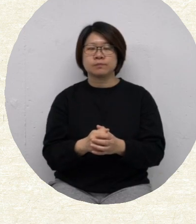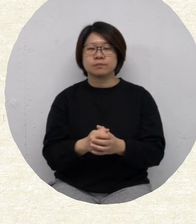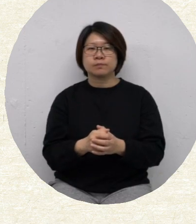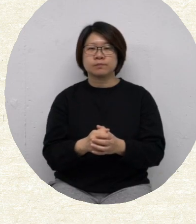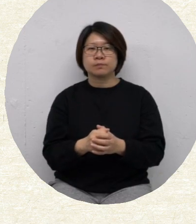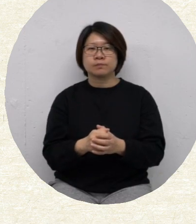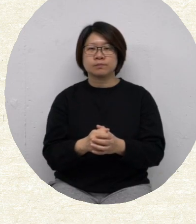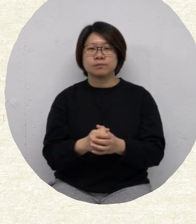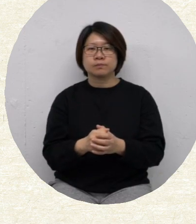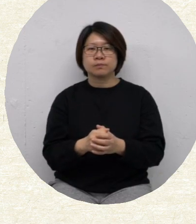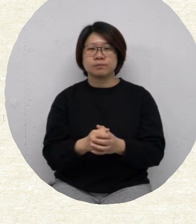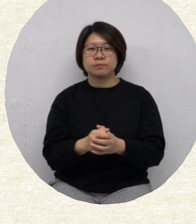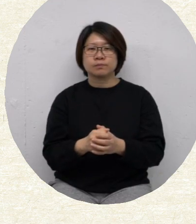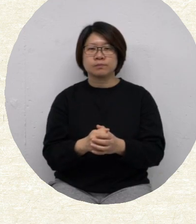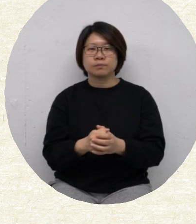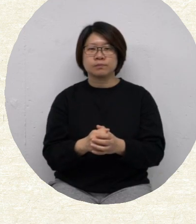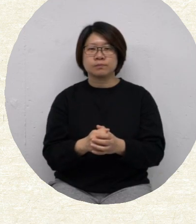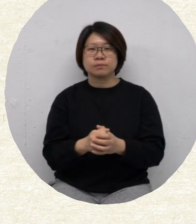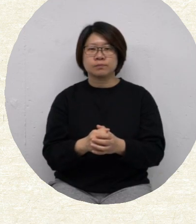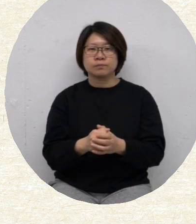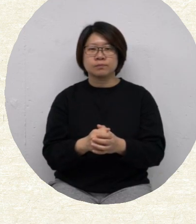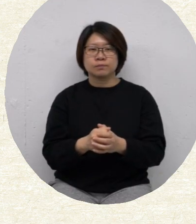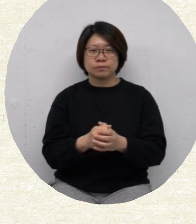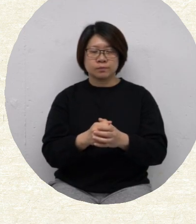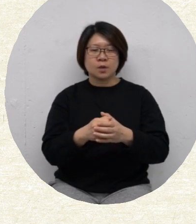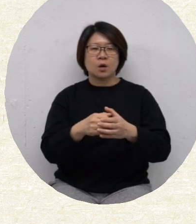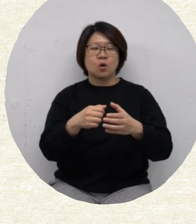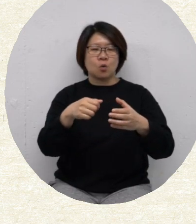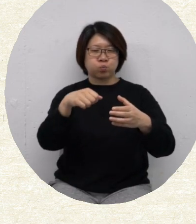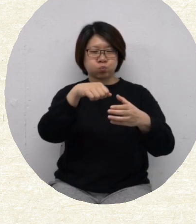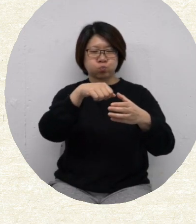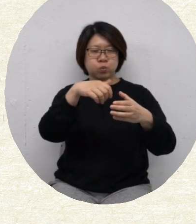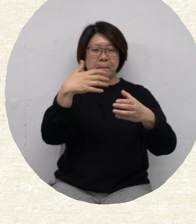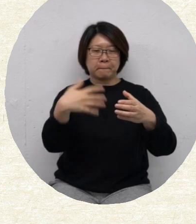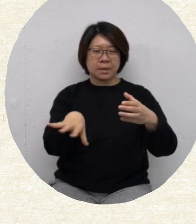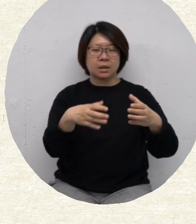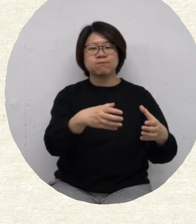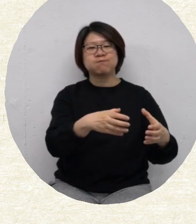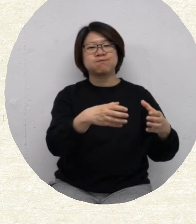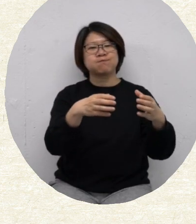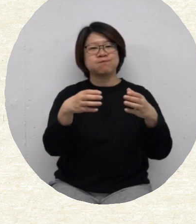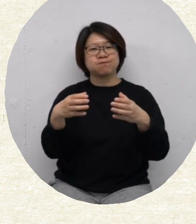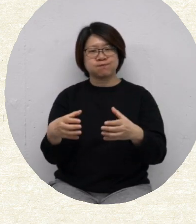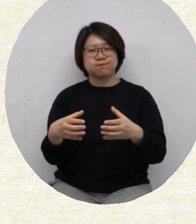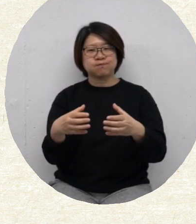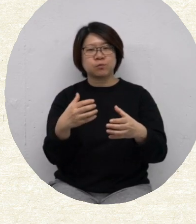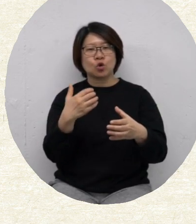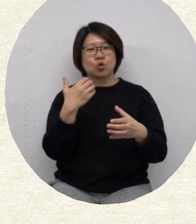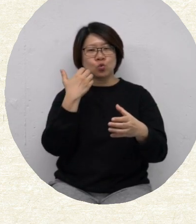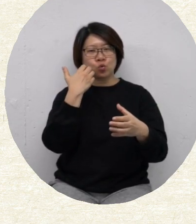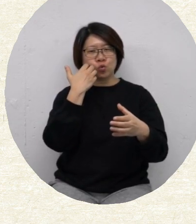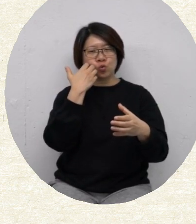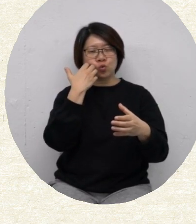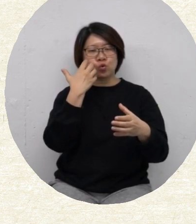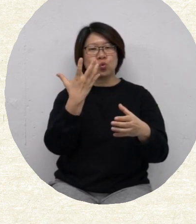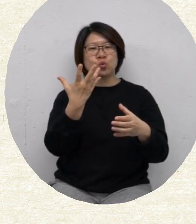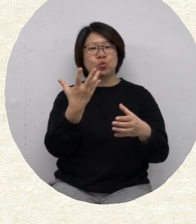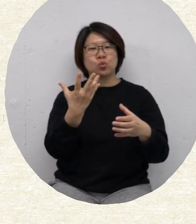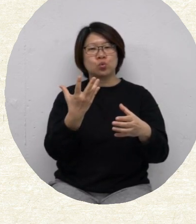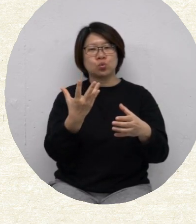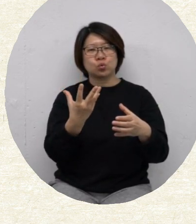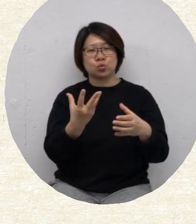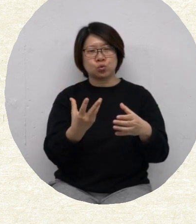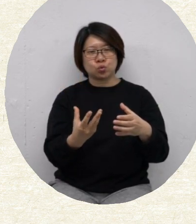the photograph to show you, but the next step is to steam out the wax form so it melts out, leaving hollowed